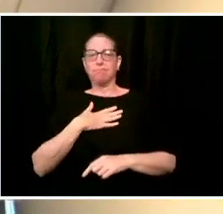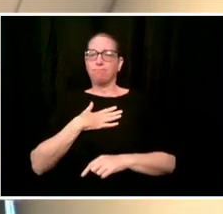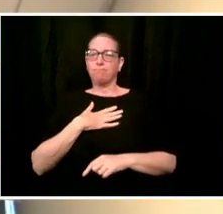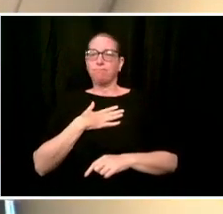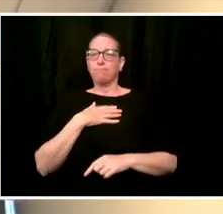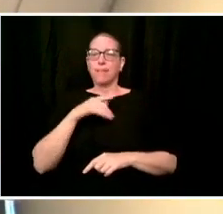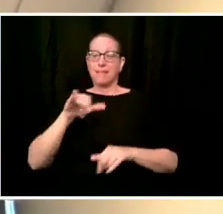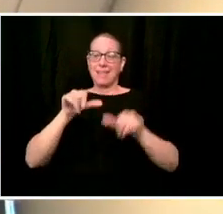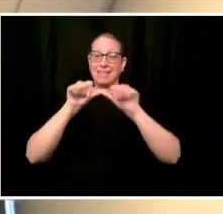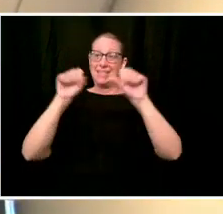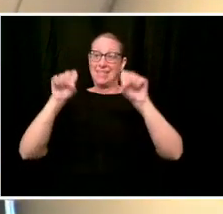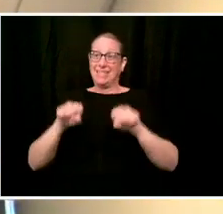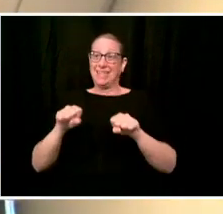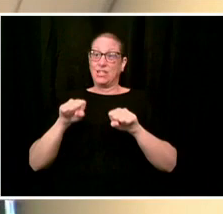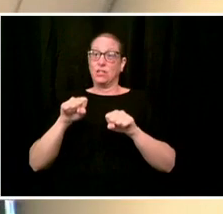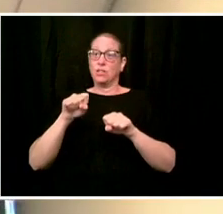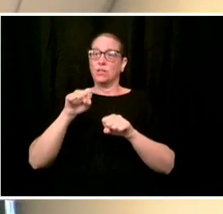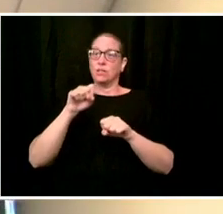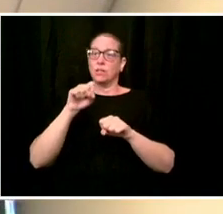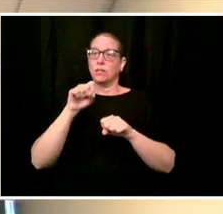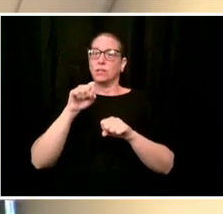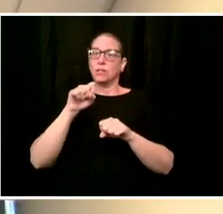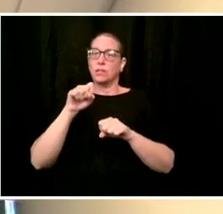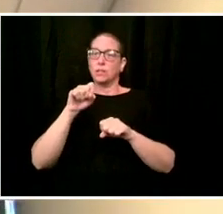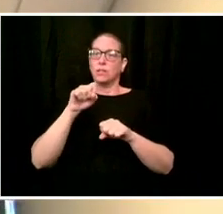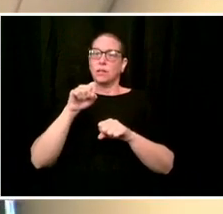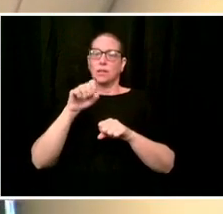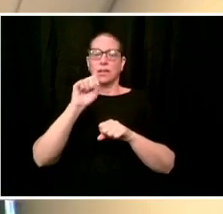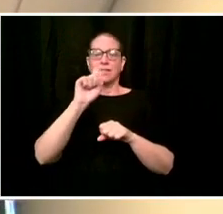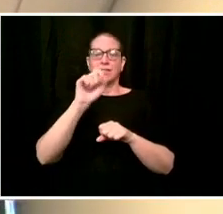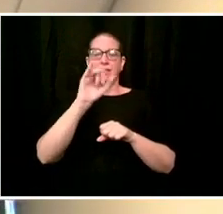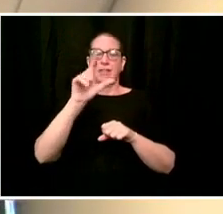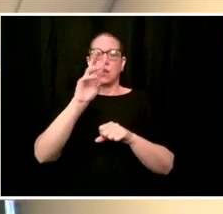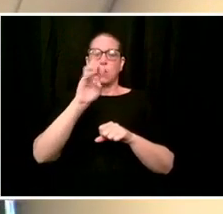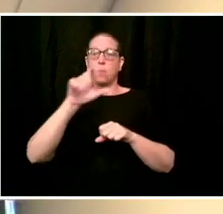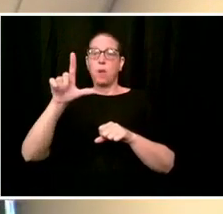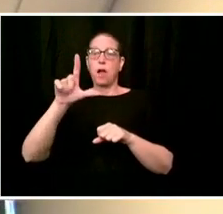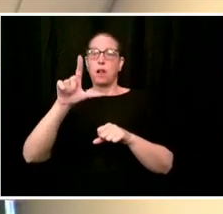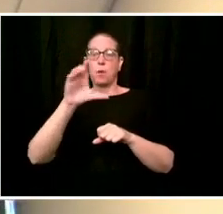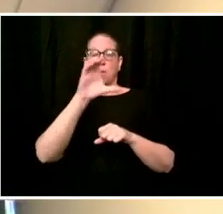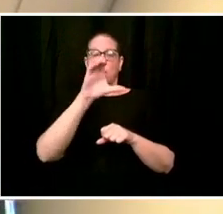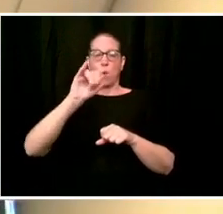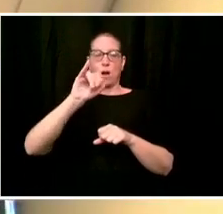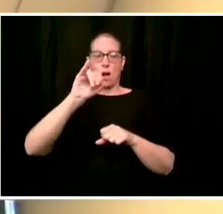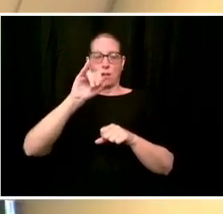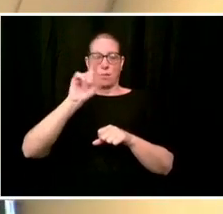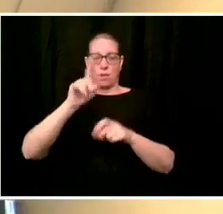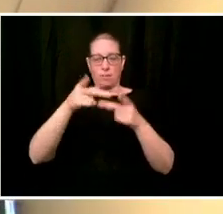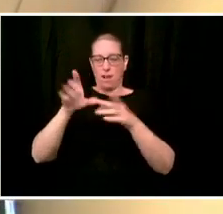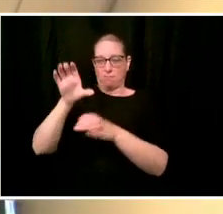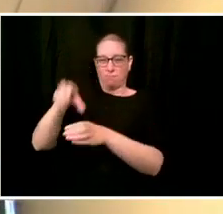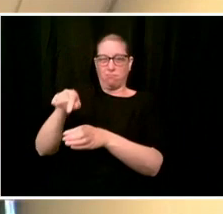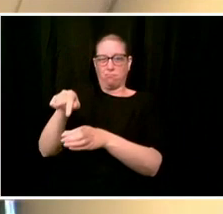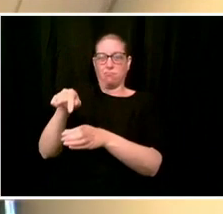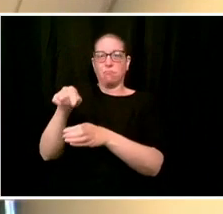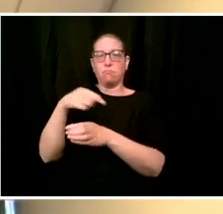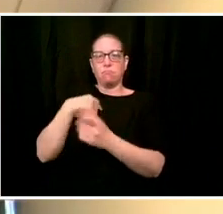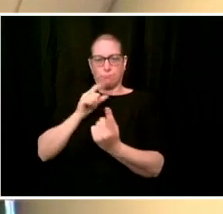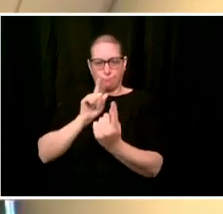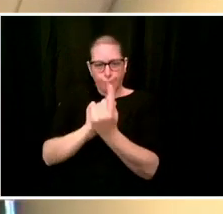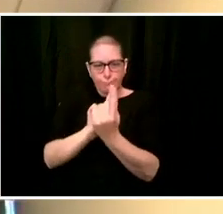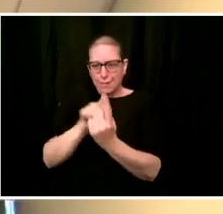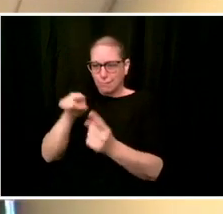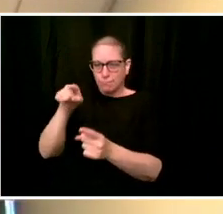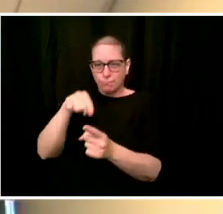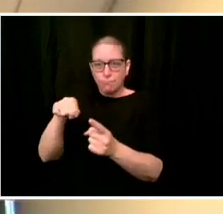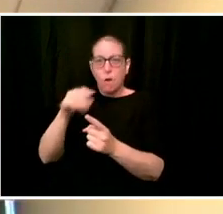night last week, we encountered an individual who we had tried to engage 50 times, more than 50 times